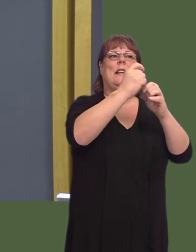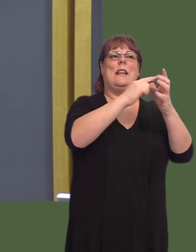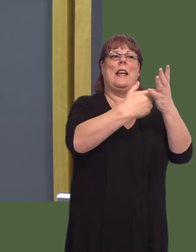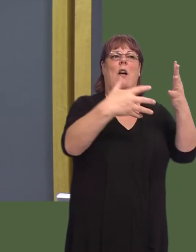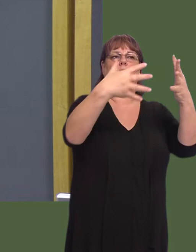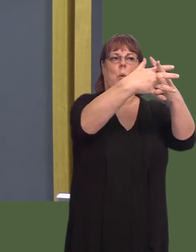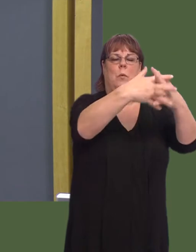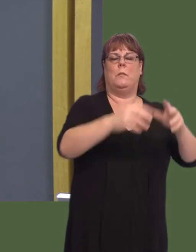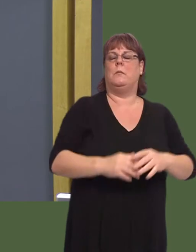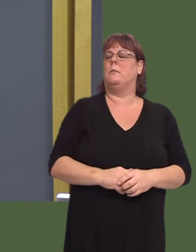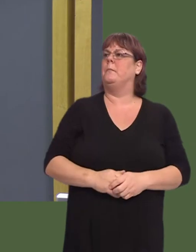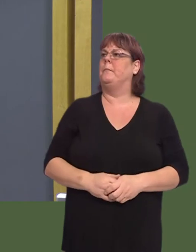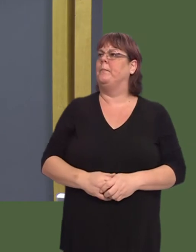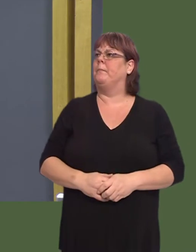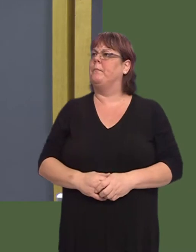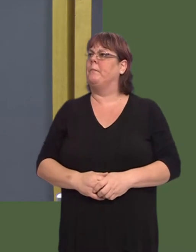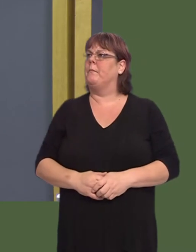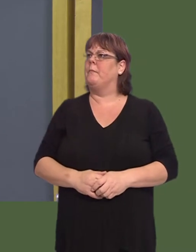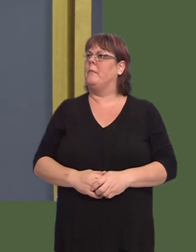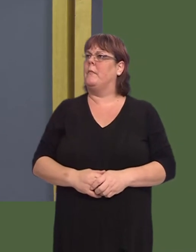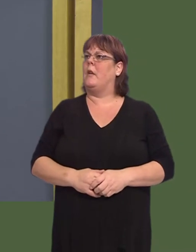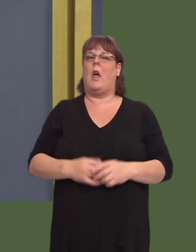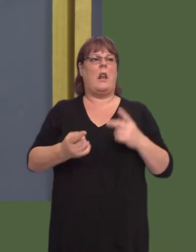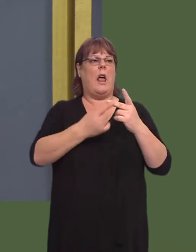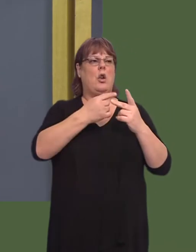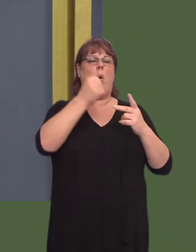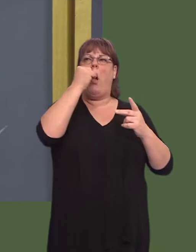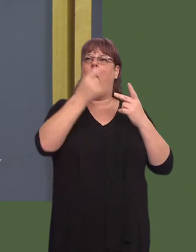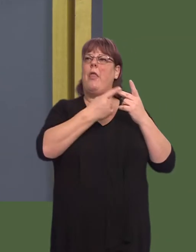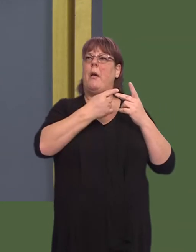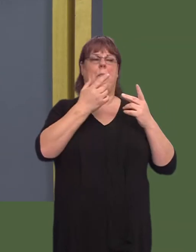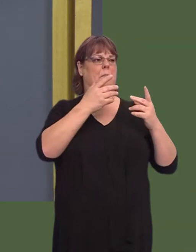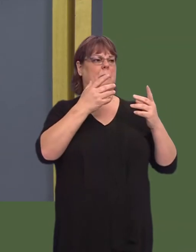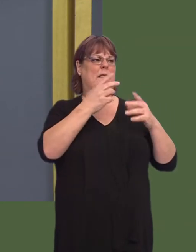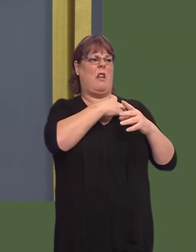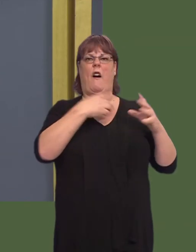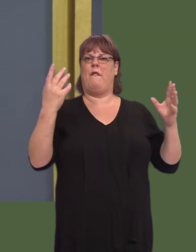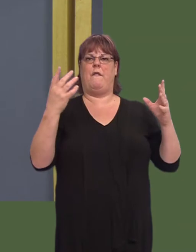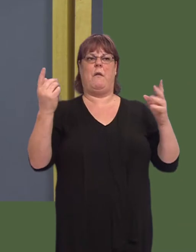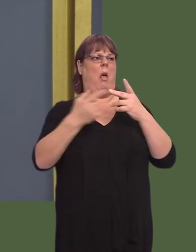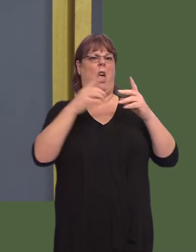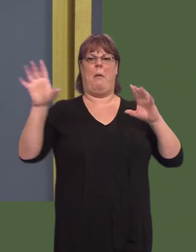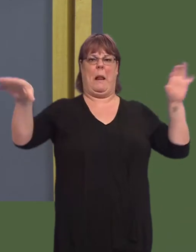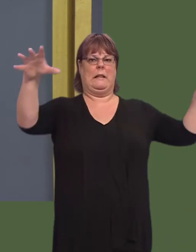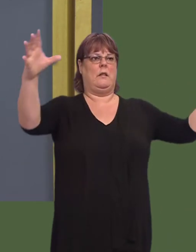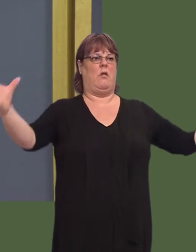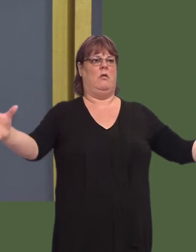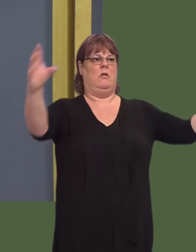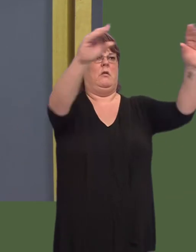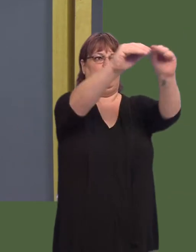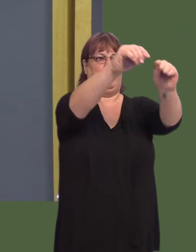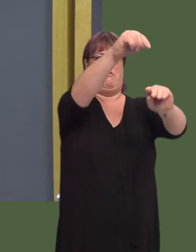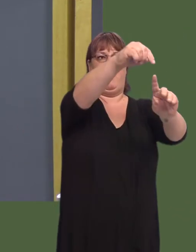And this is where other staff will be relocated from other parts of Wales. Could he ensure that